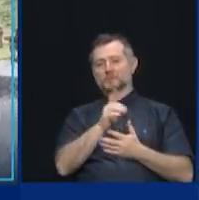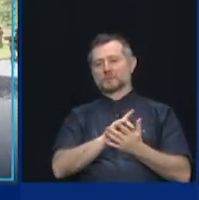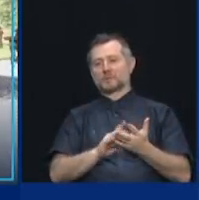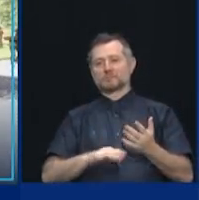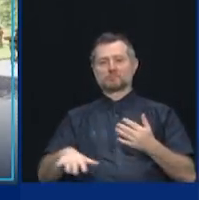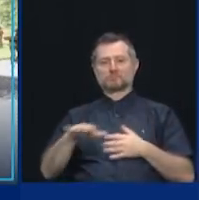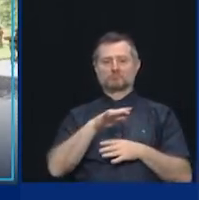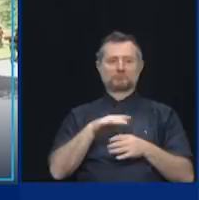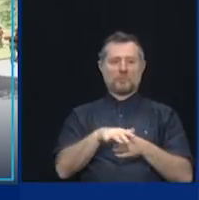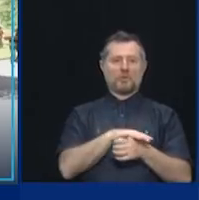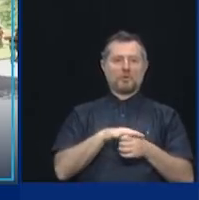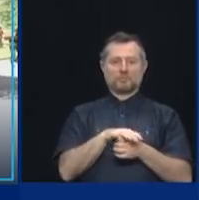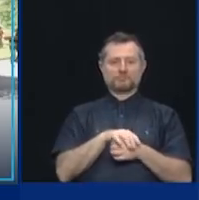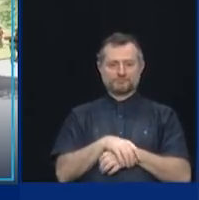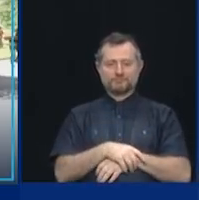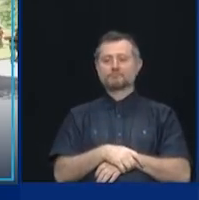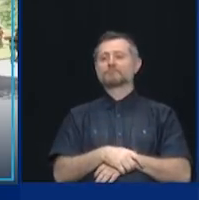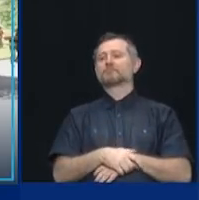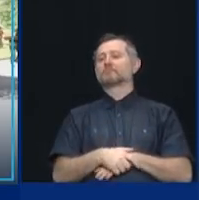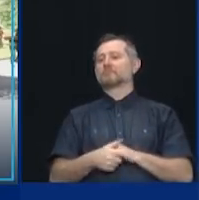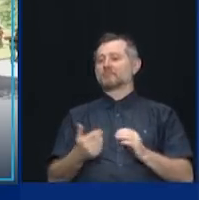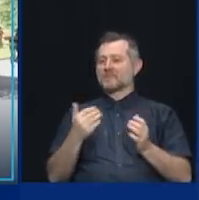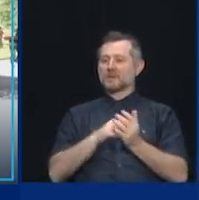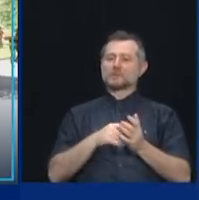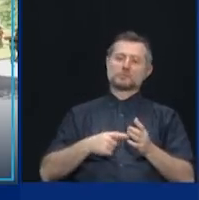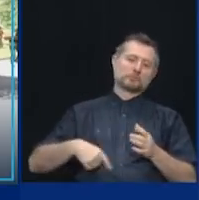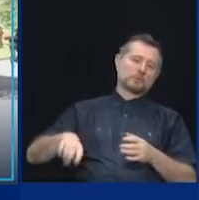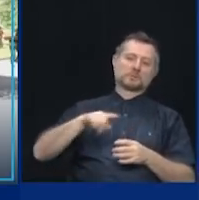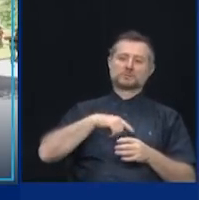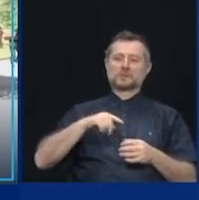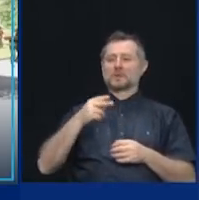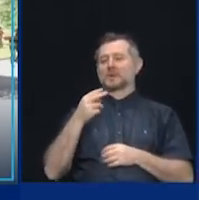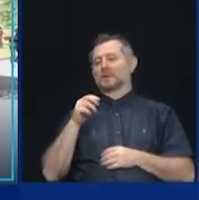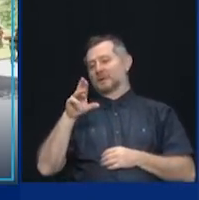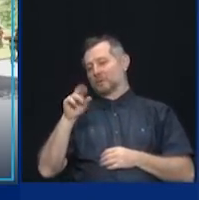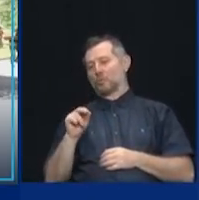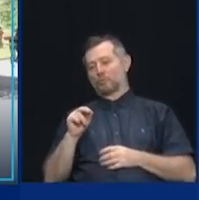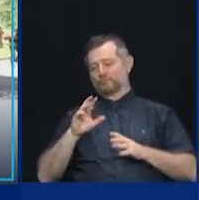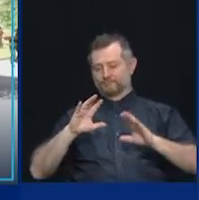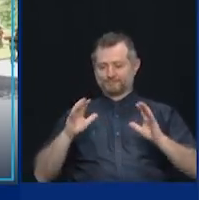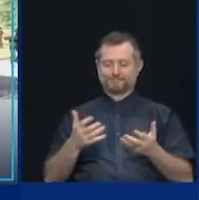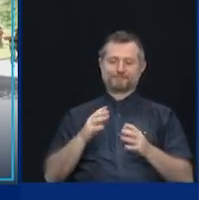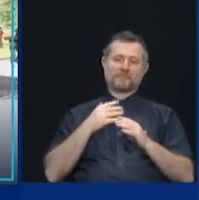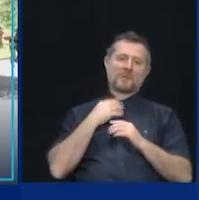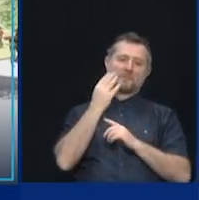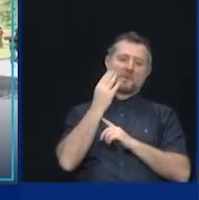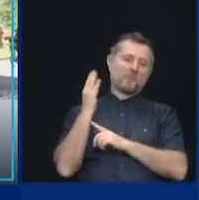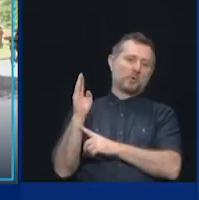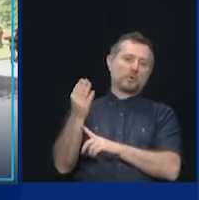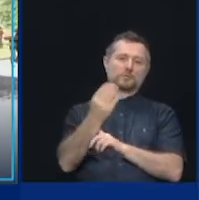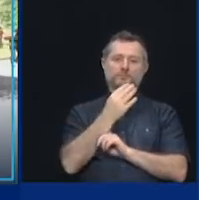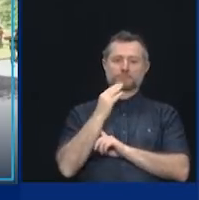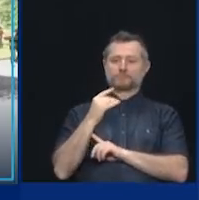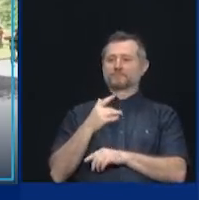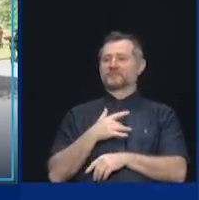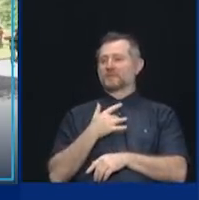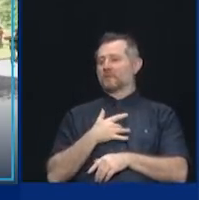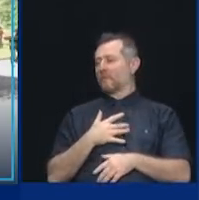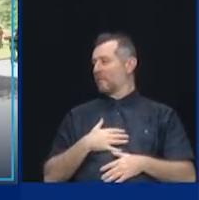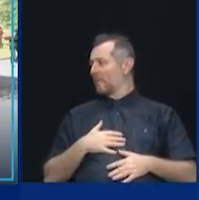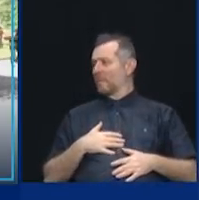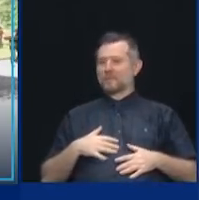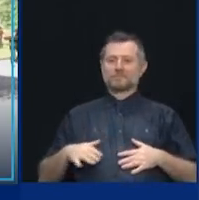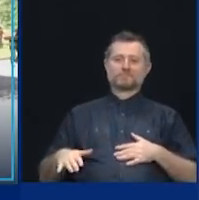And it will have the Circle of Heroes monument. It will have an atmosphere of peace